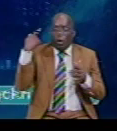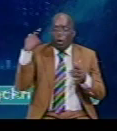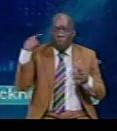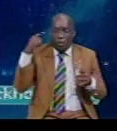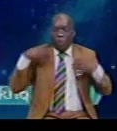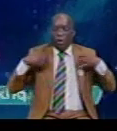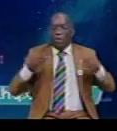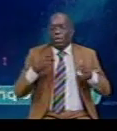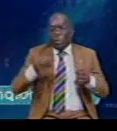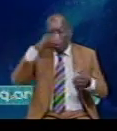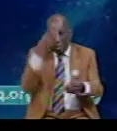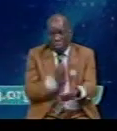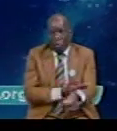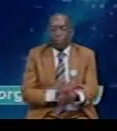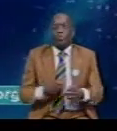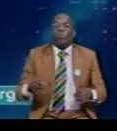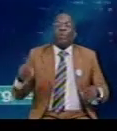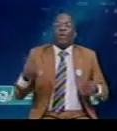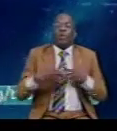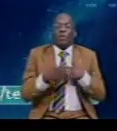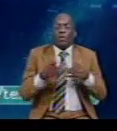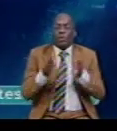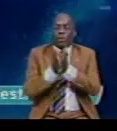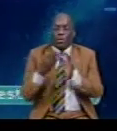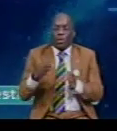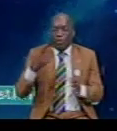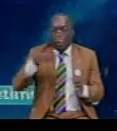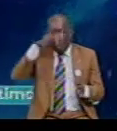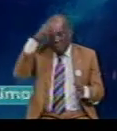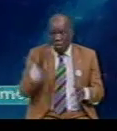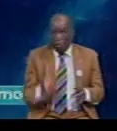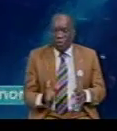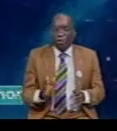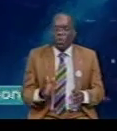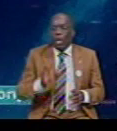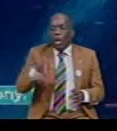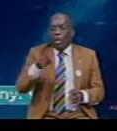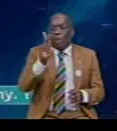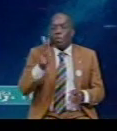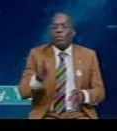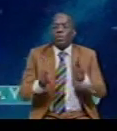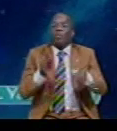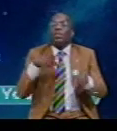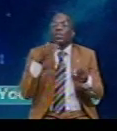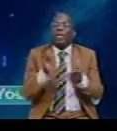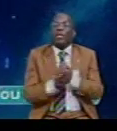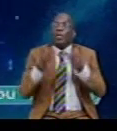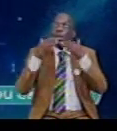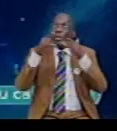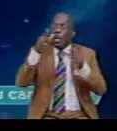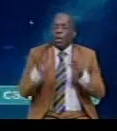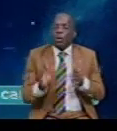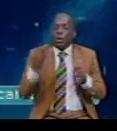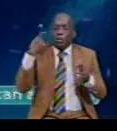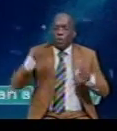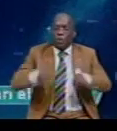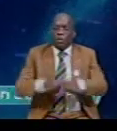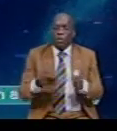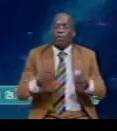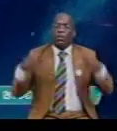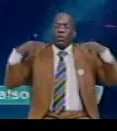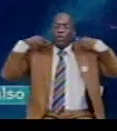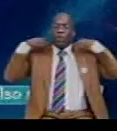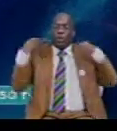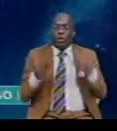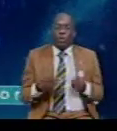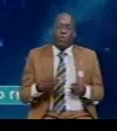Facebook page. Agba CJ Pray says, I thank God for breaking the yoke of bedwetting in my life and giving me an unexpected